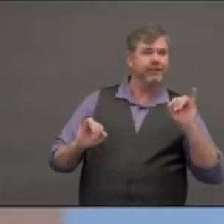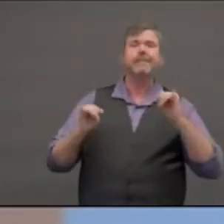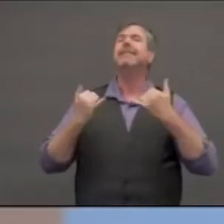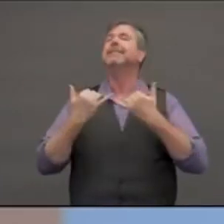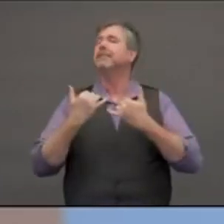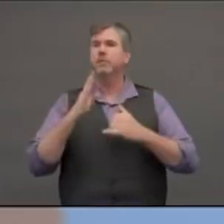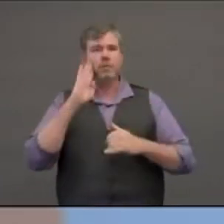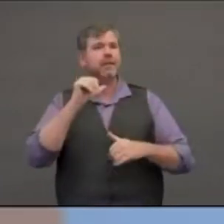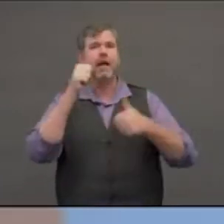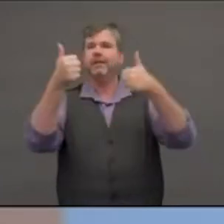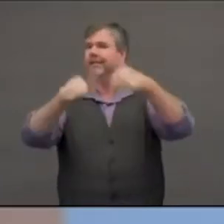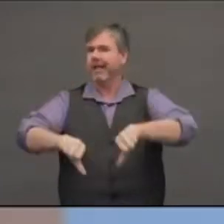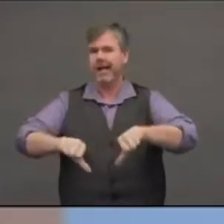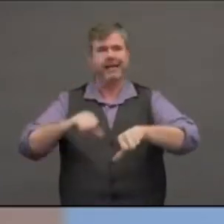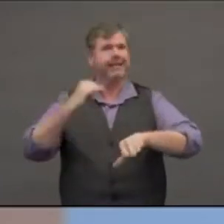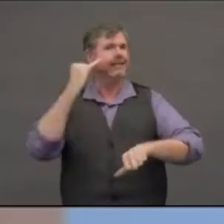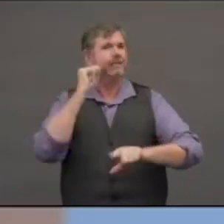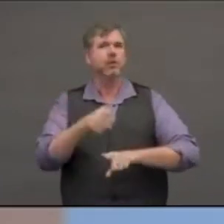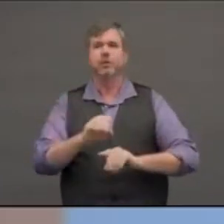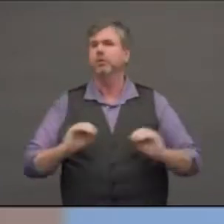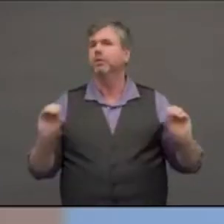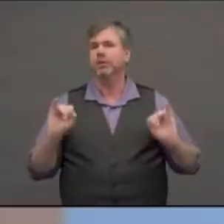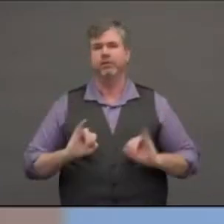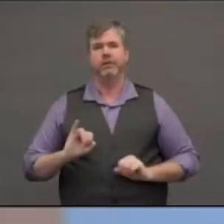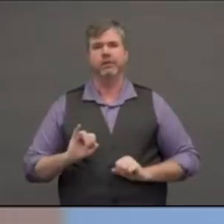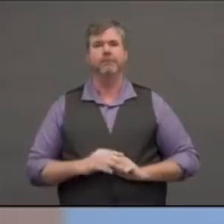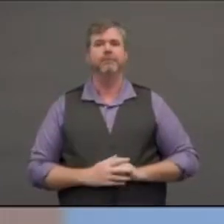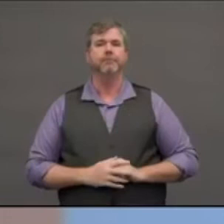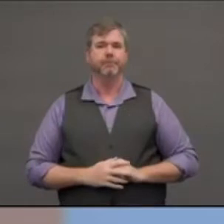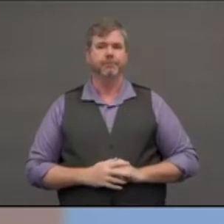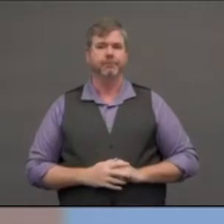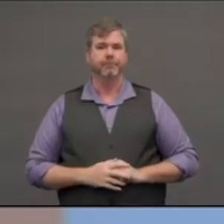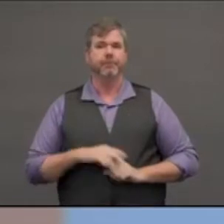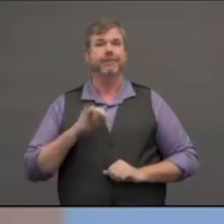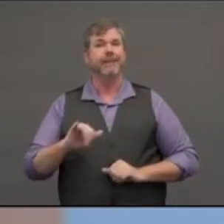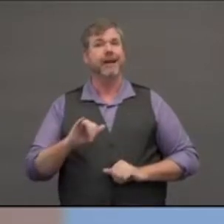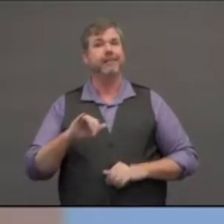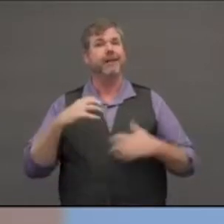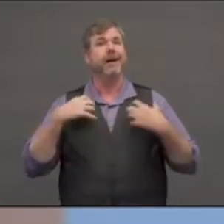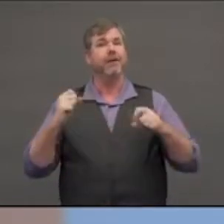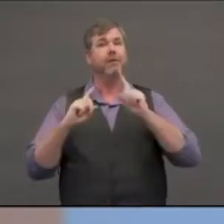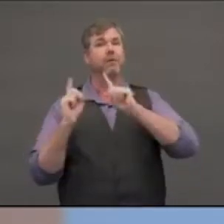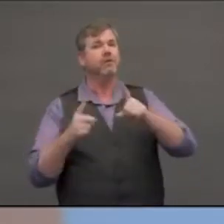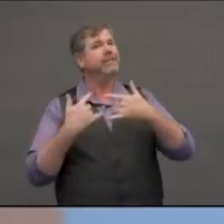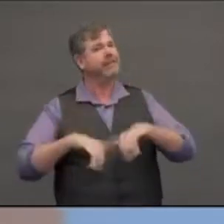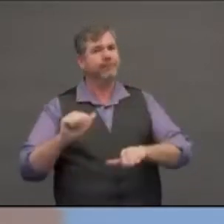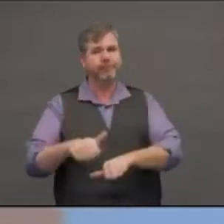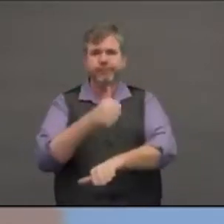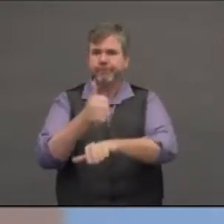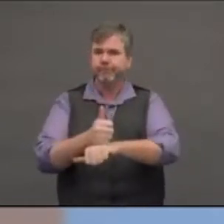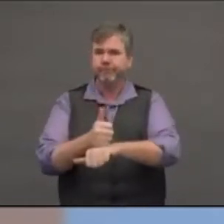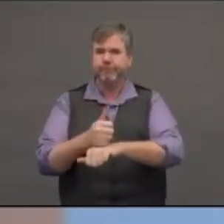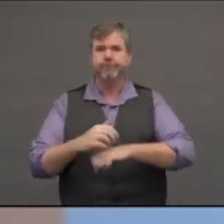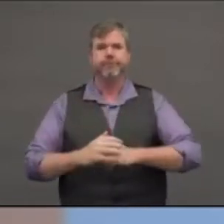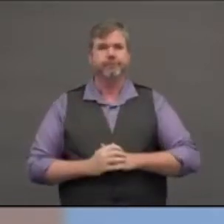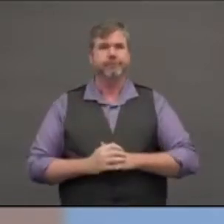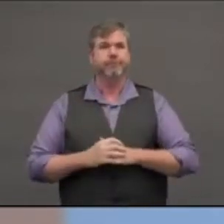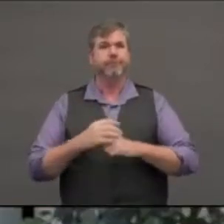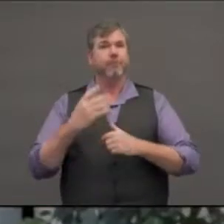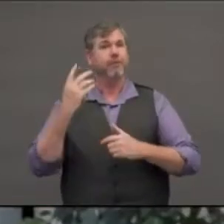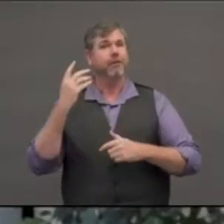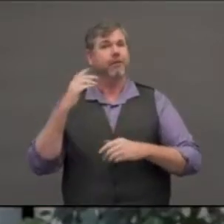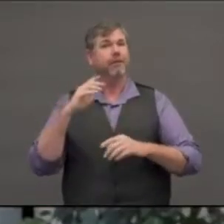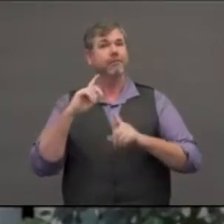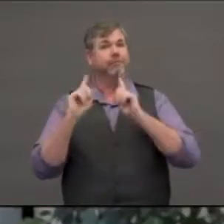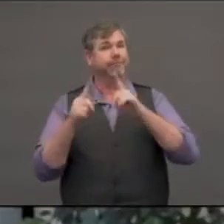insurance. The order is still in place to ensure that people have that test provided to them at no cost. All right, it